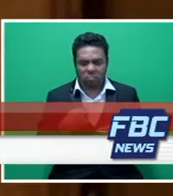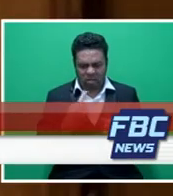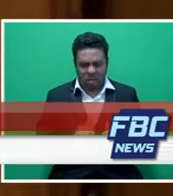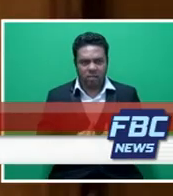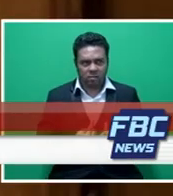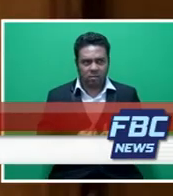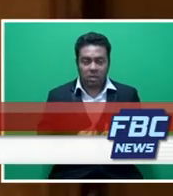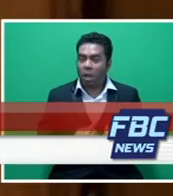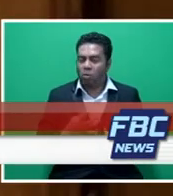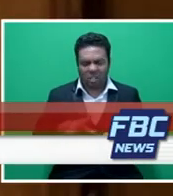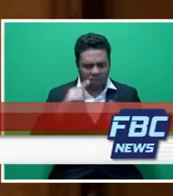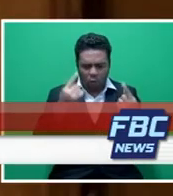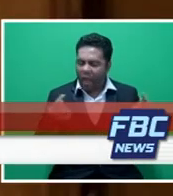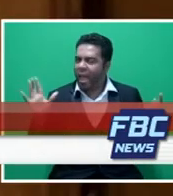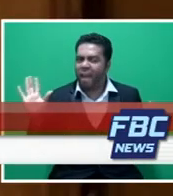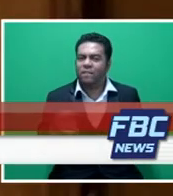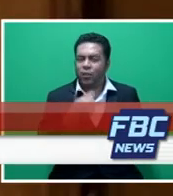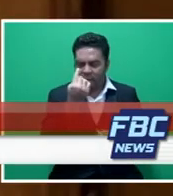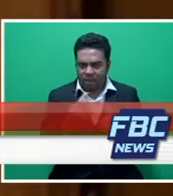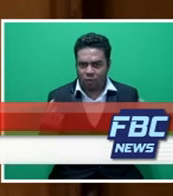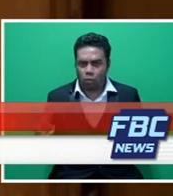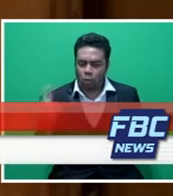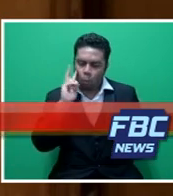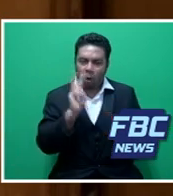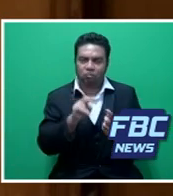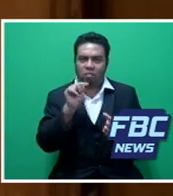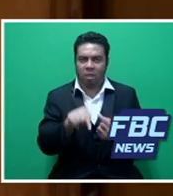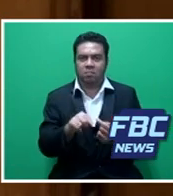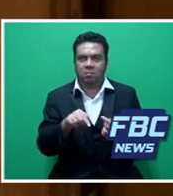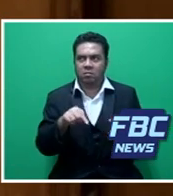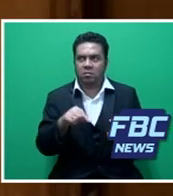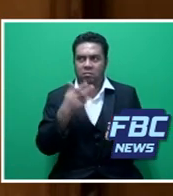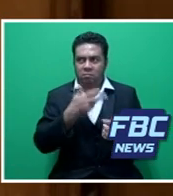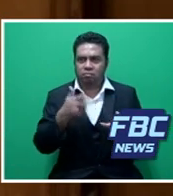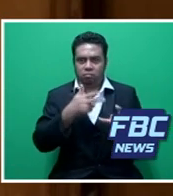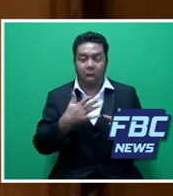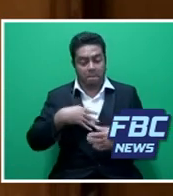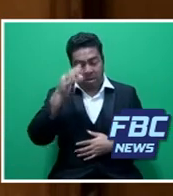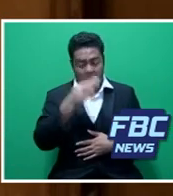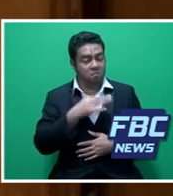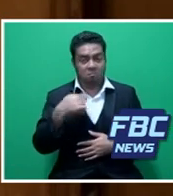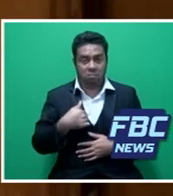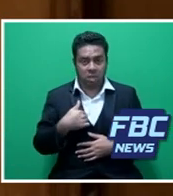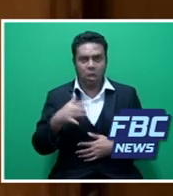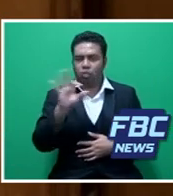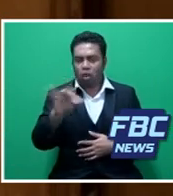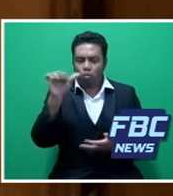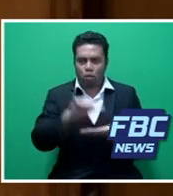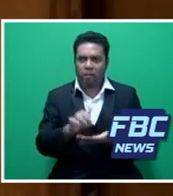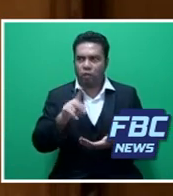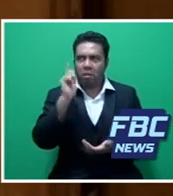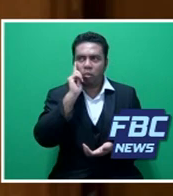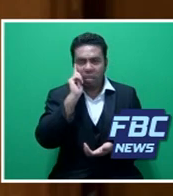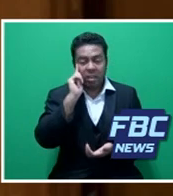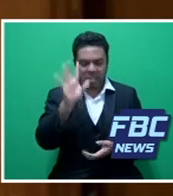I was disgusted for every individual who must have watched that. And believe me, it is not right for them to think it